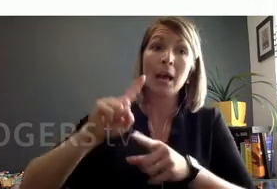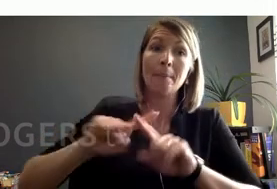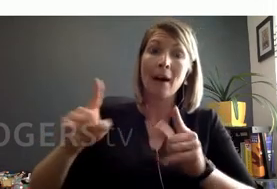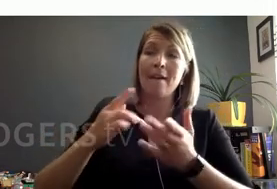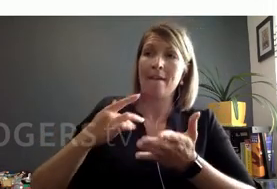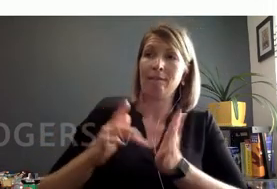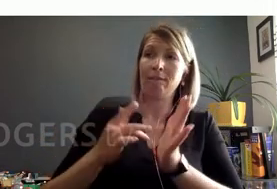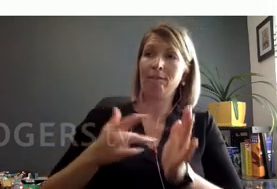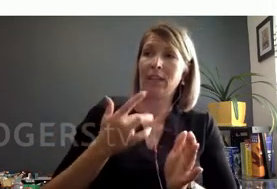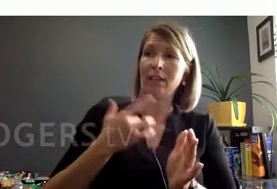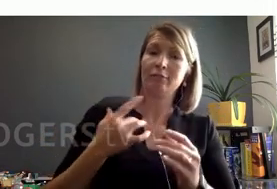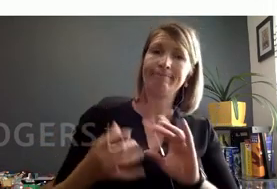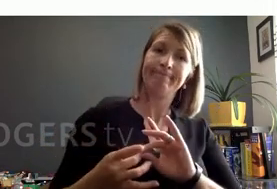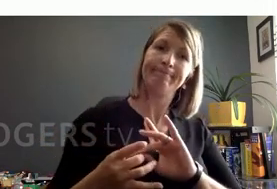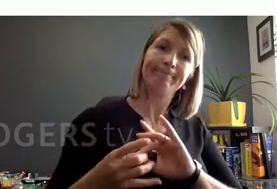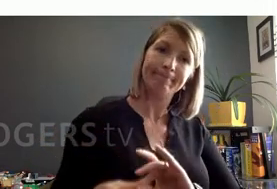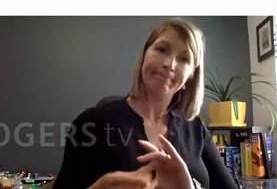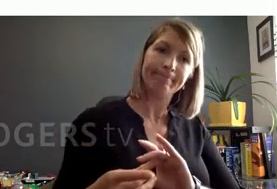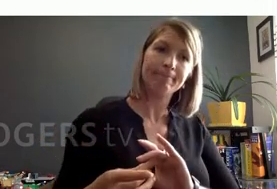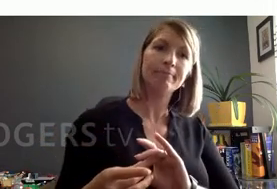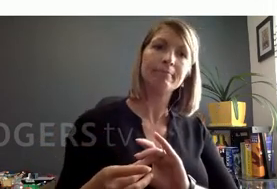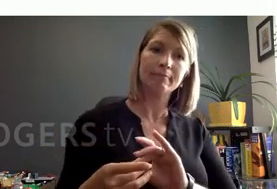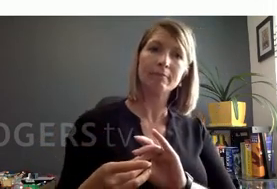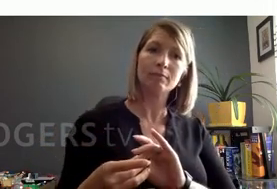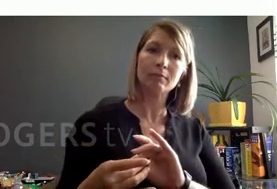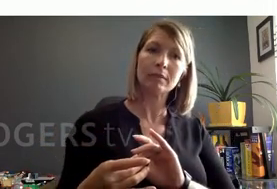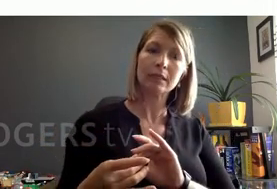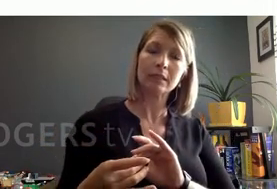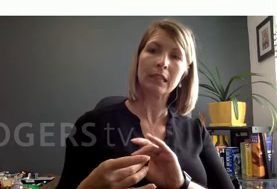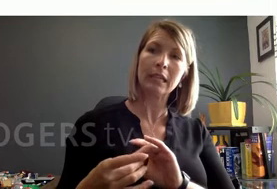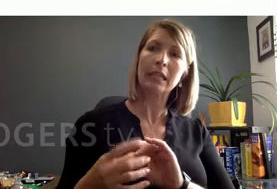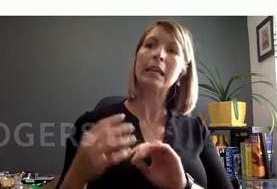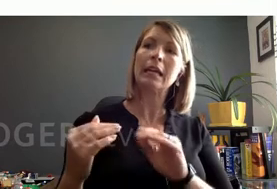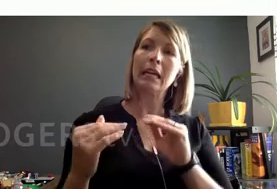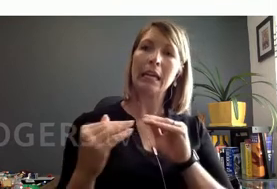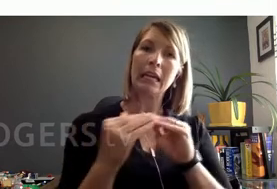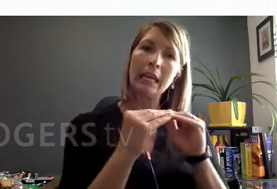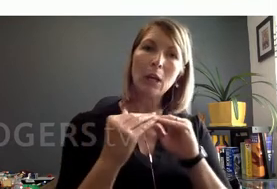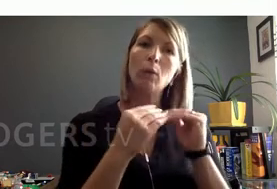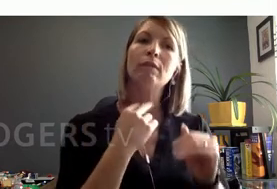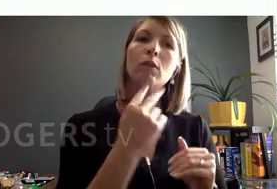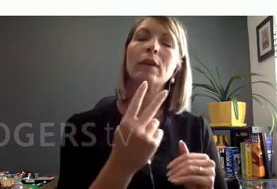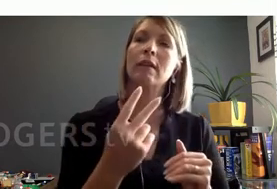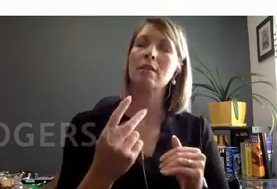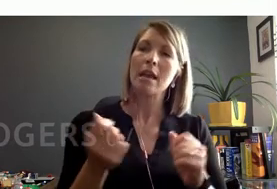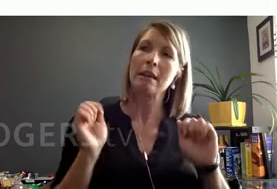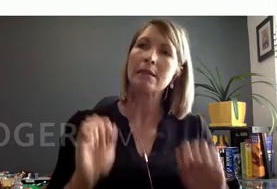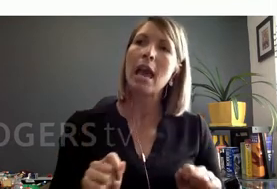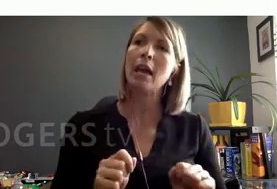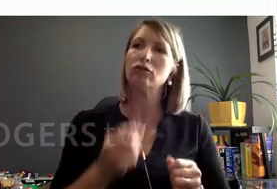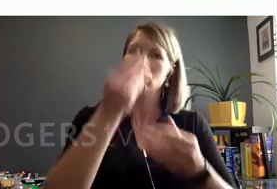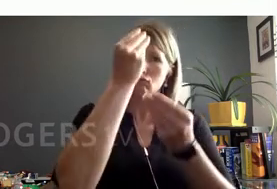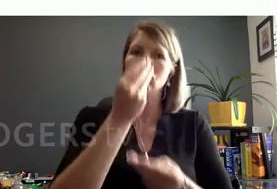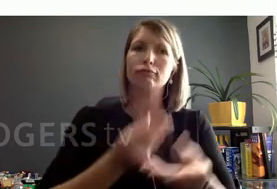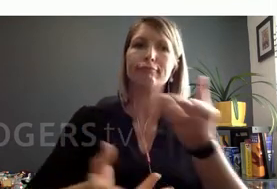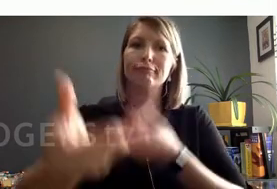so everyone has, you know, equal voice. Everyone has the opportunity to contribute. Everyone is a valued